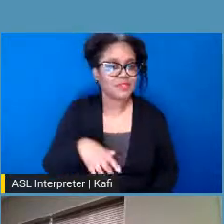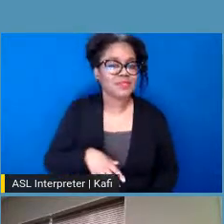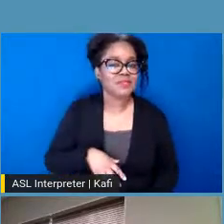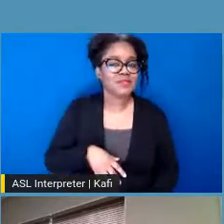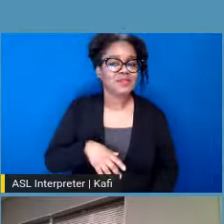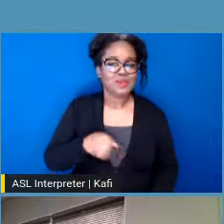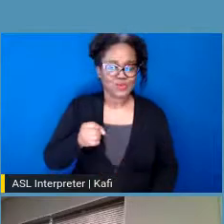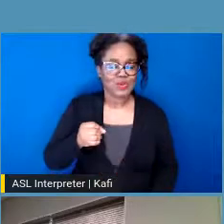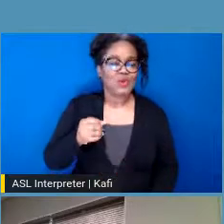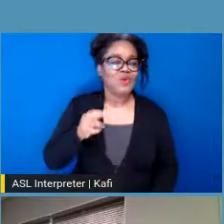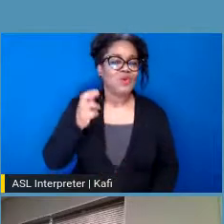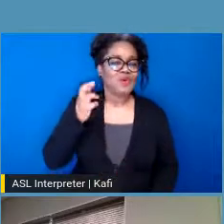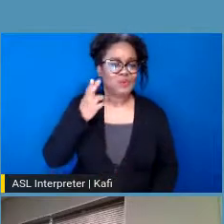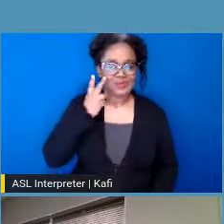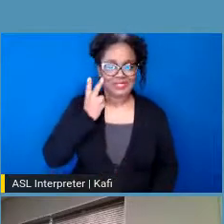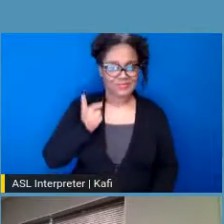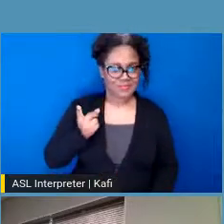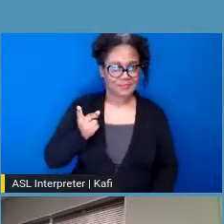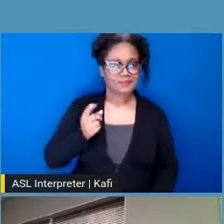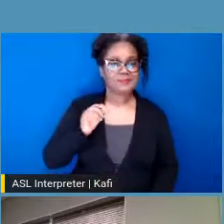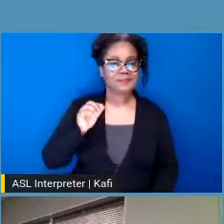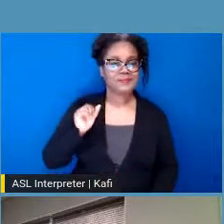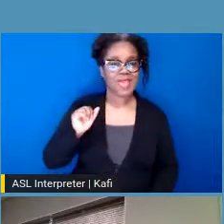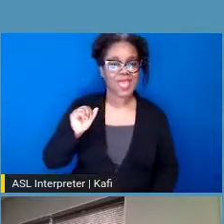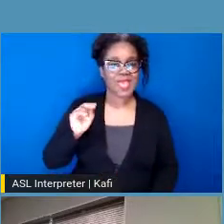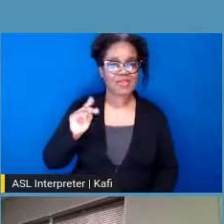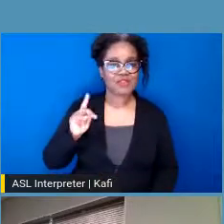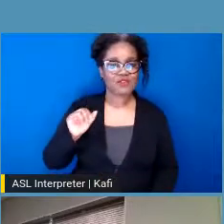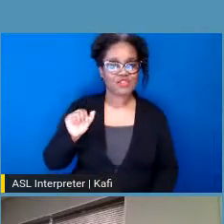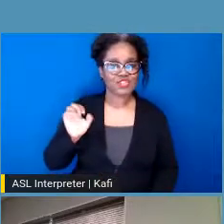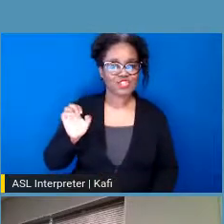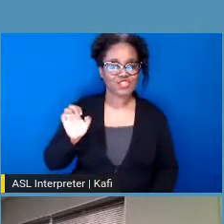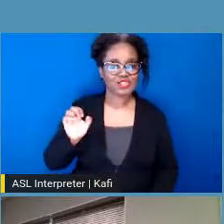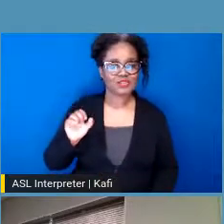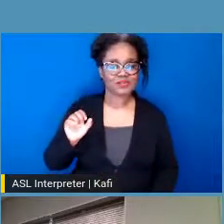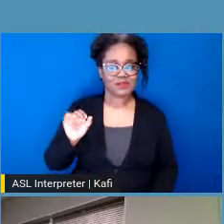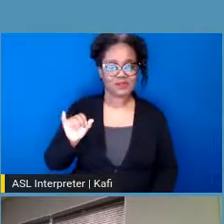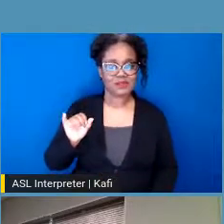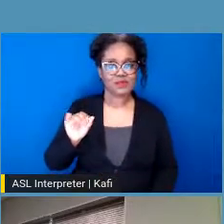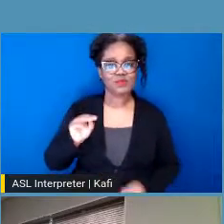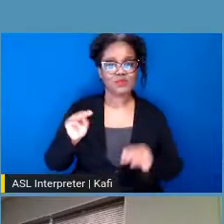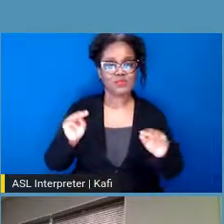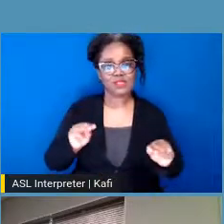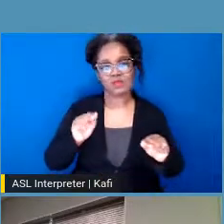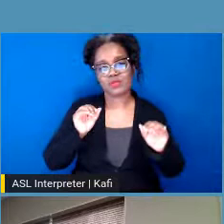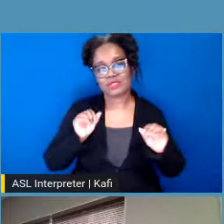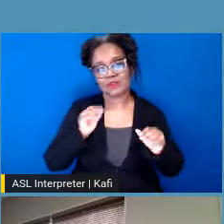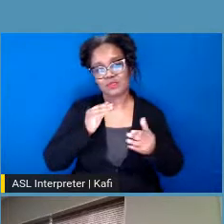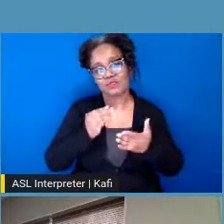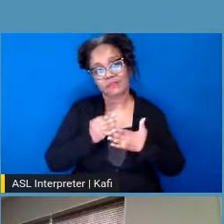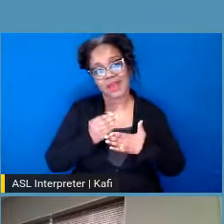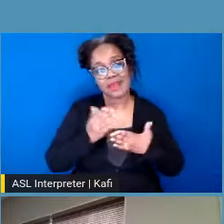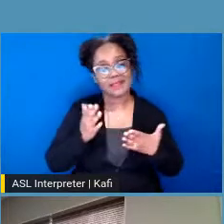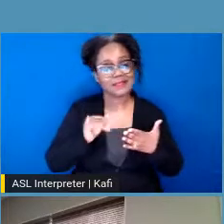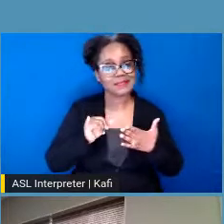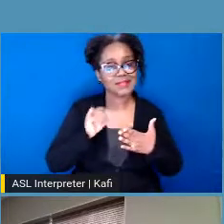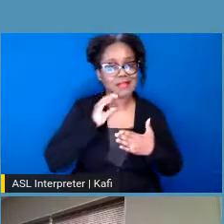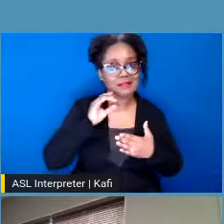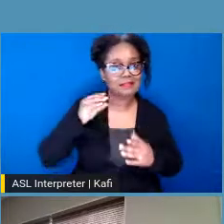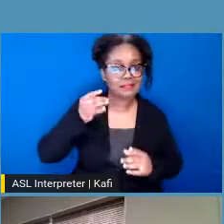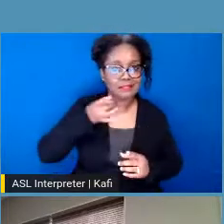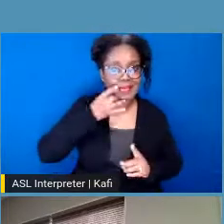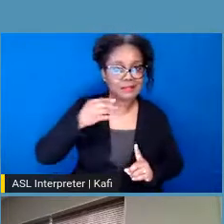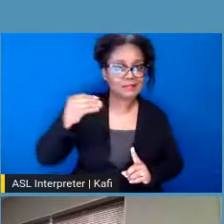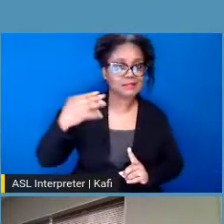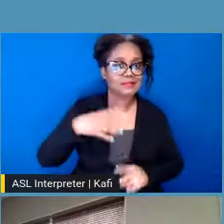some stuff in the past, like lights and tripods and copy stands with grant funding. So I was lucky to inherit all of these wonderful tools,